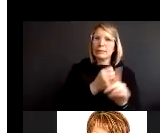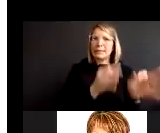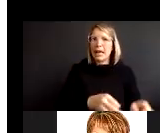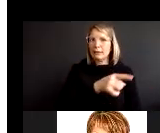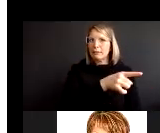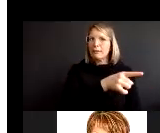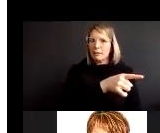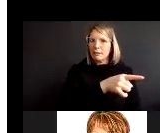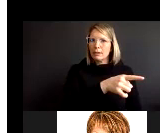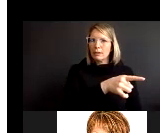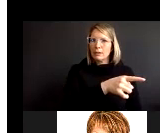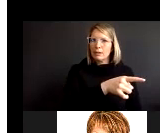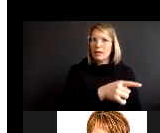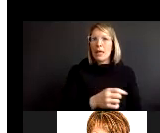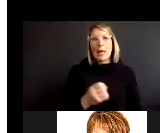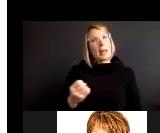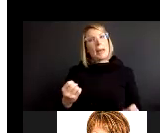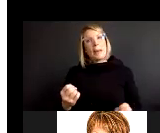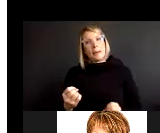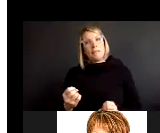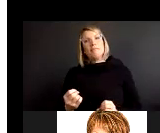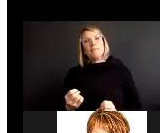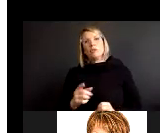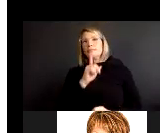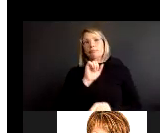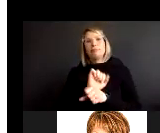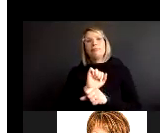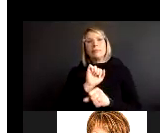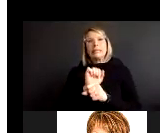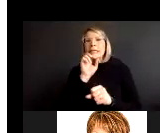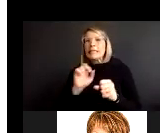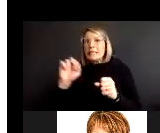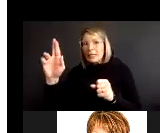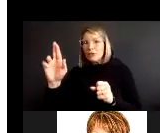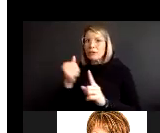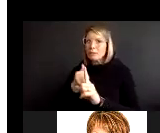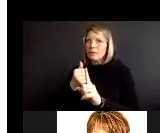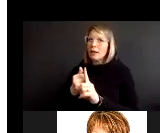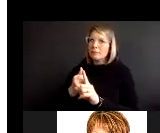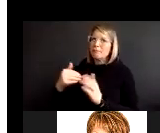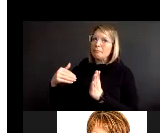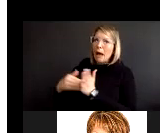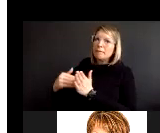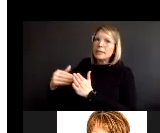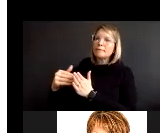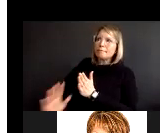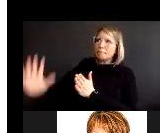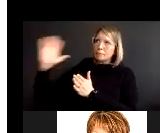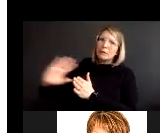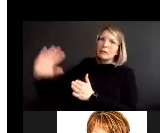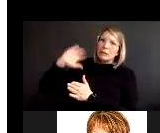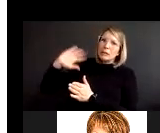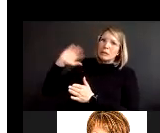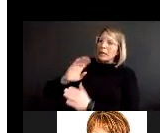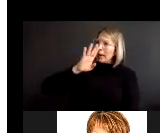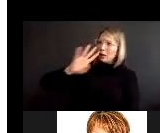that historically many persons, including seniors or persons with a disability, were in some contexts historically denied,